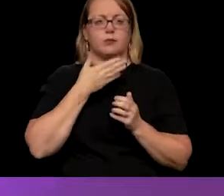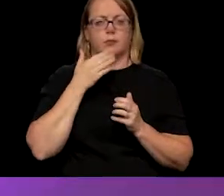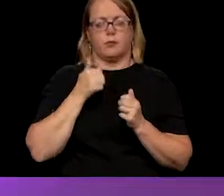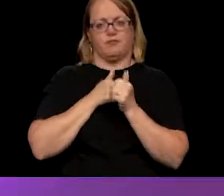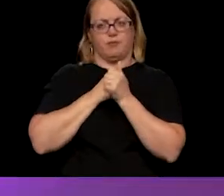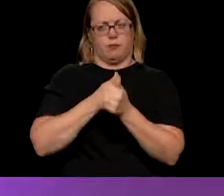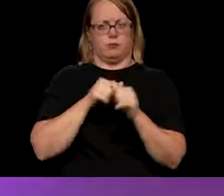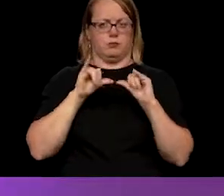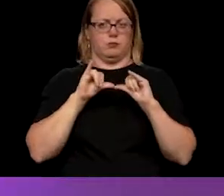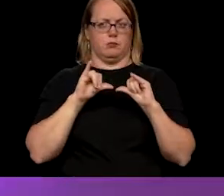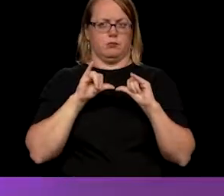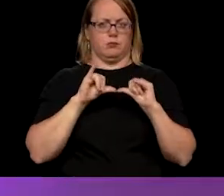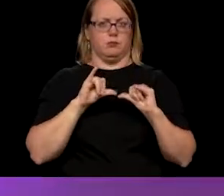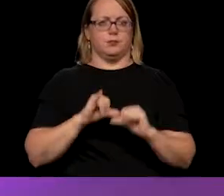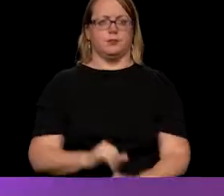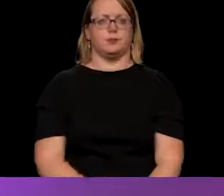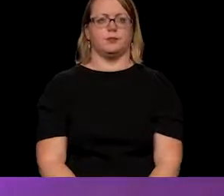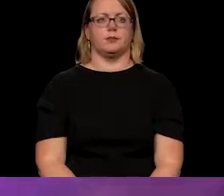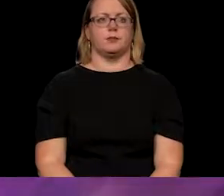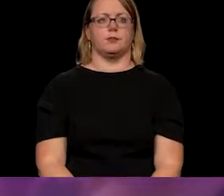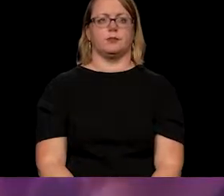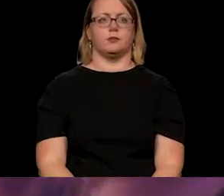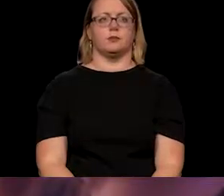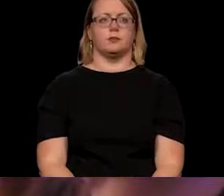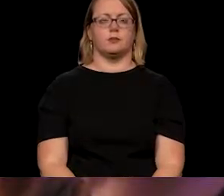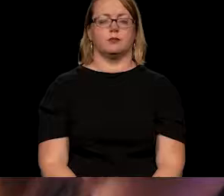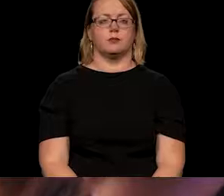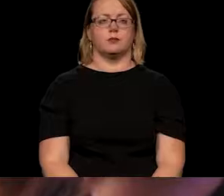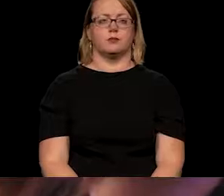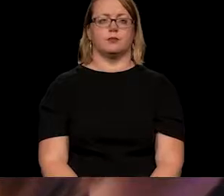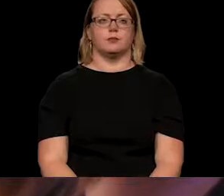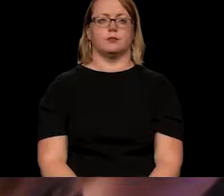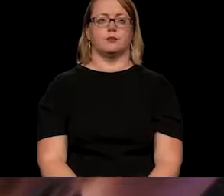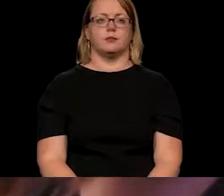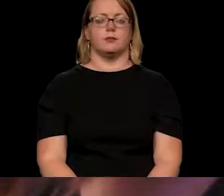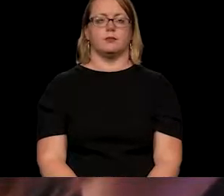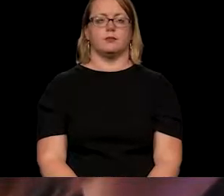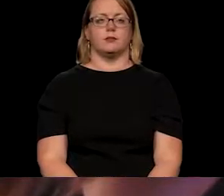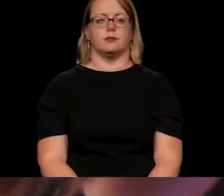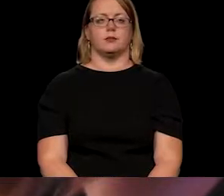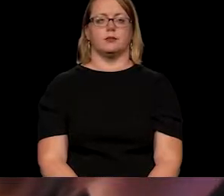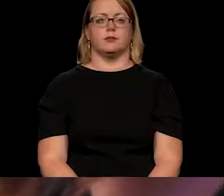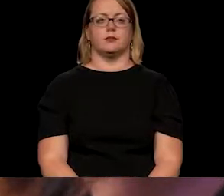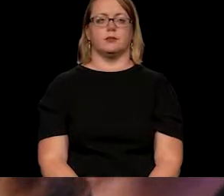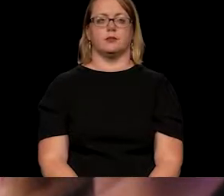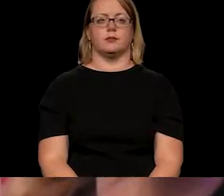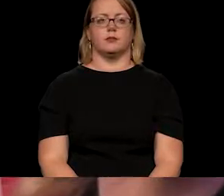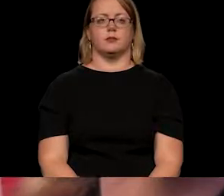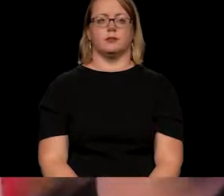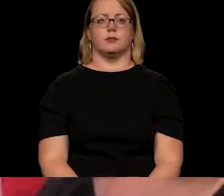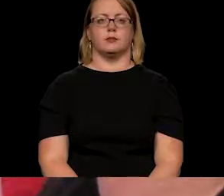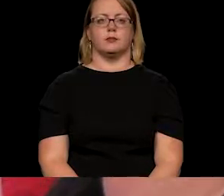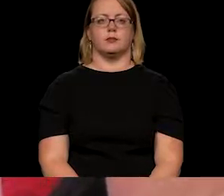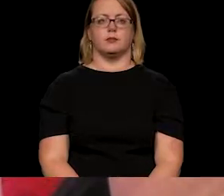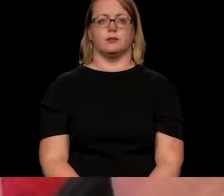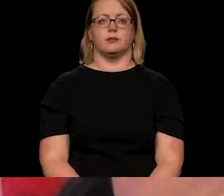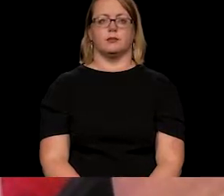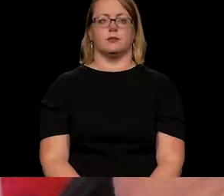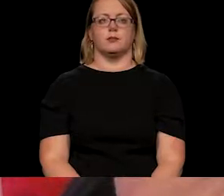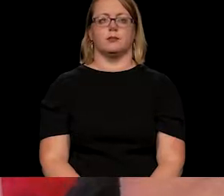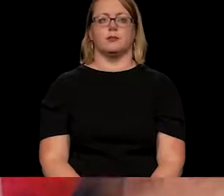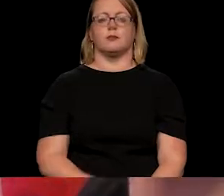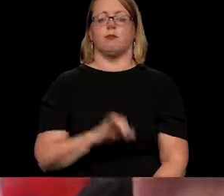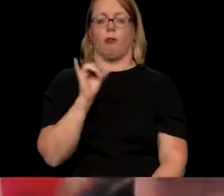line side, close to the top, just make a little line, and you want to make sure